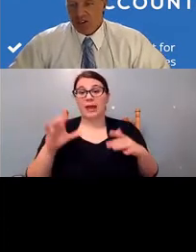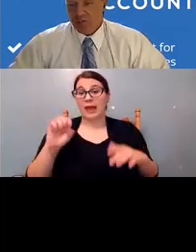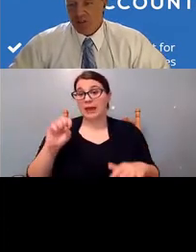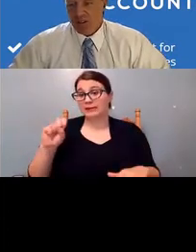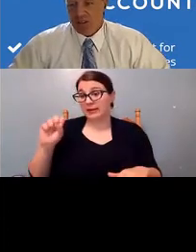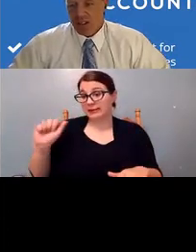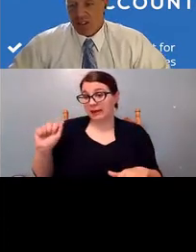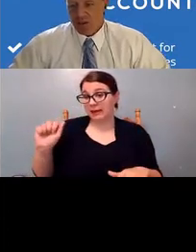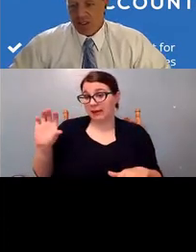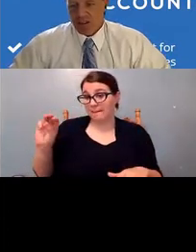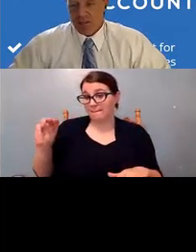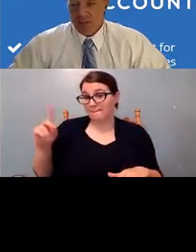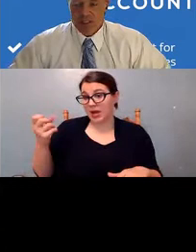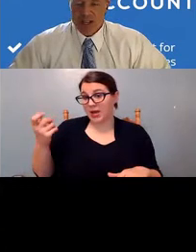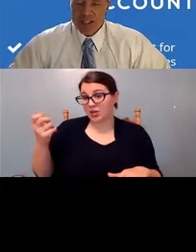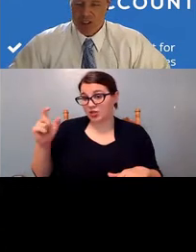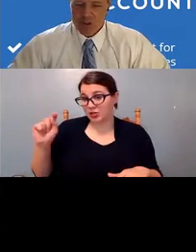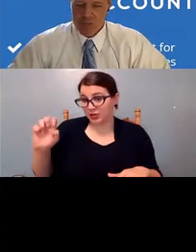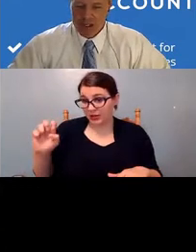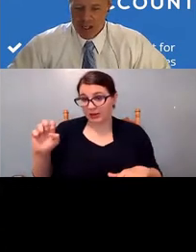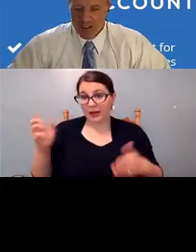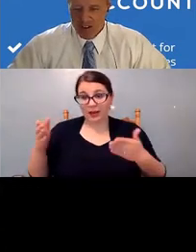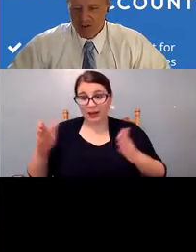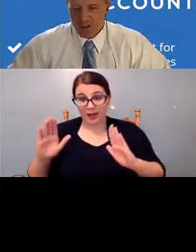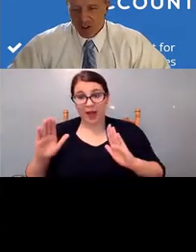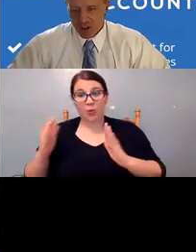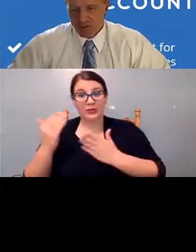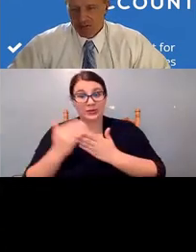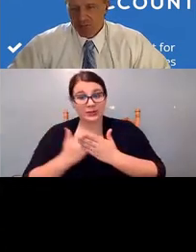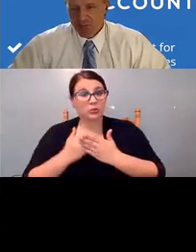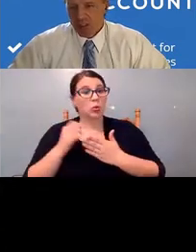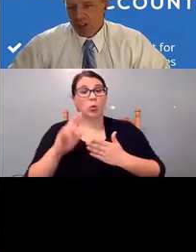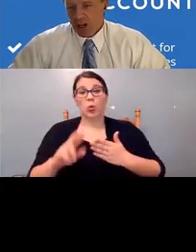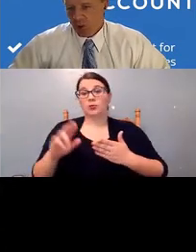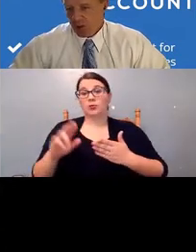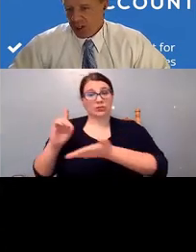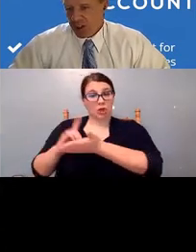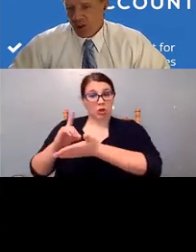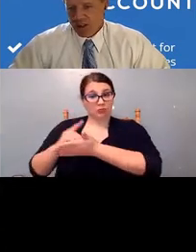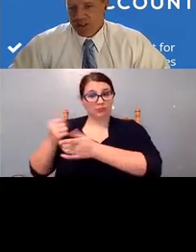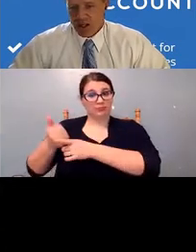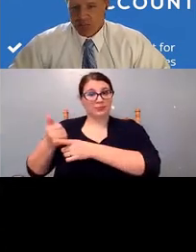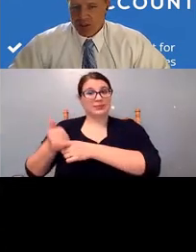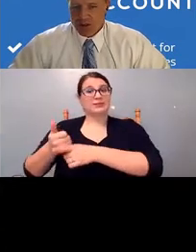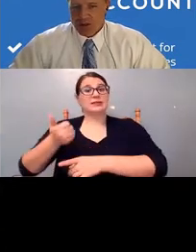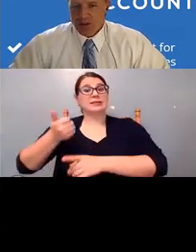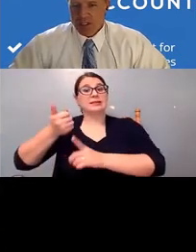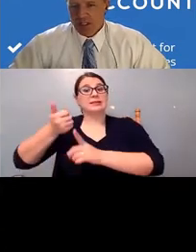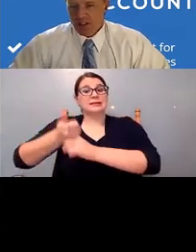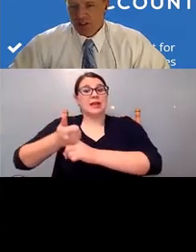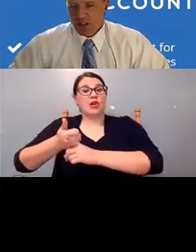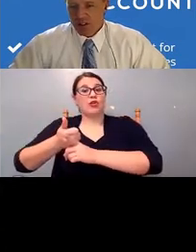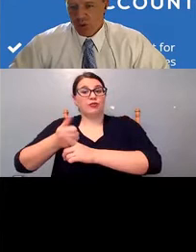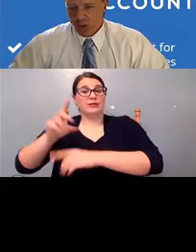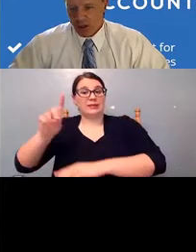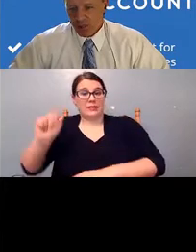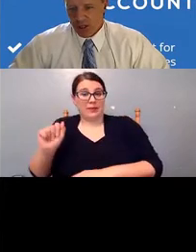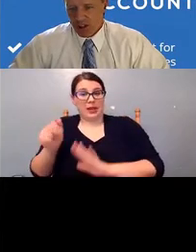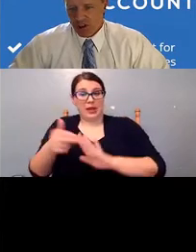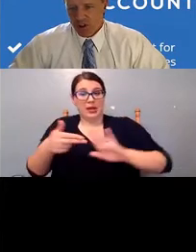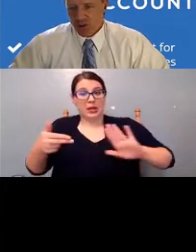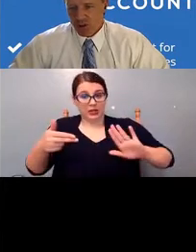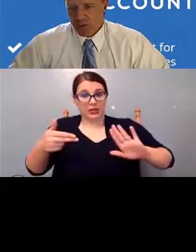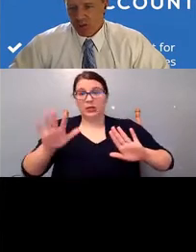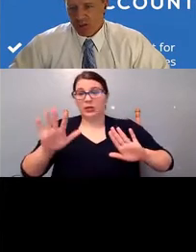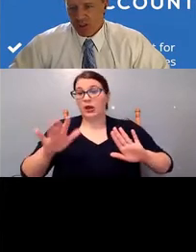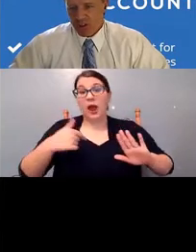self-certifying a disability that has been diagnosed by a licensed physician. I will tell you on these options, again, this is a screen that I'm not